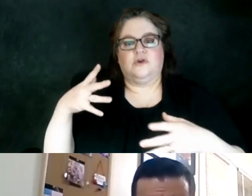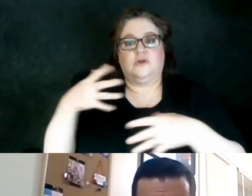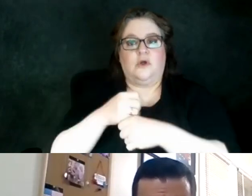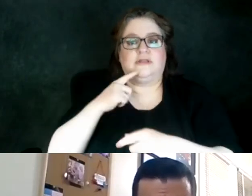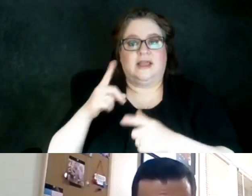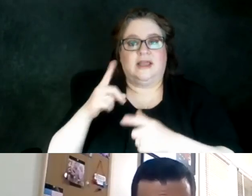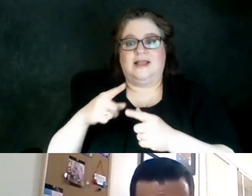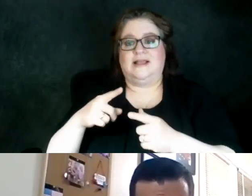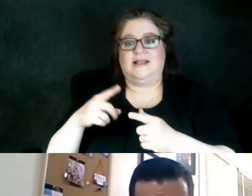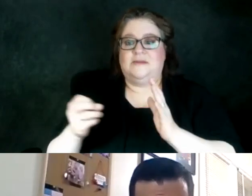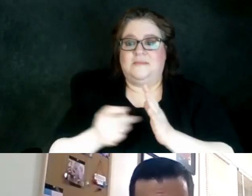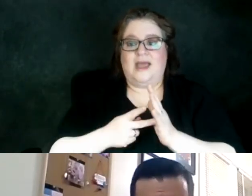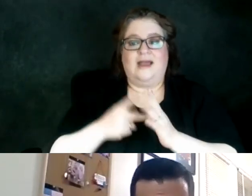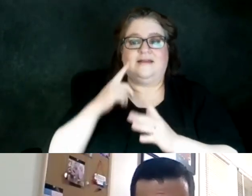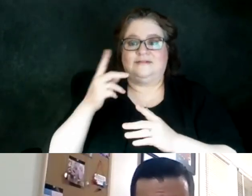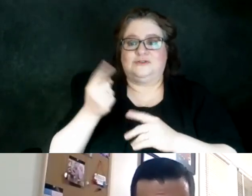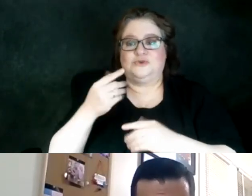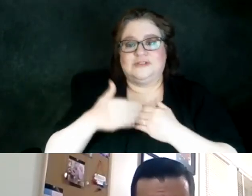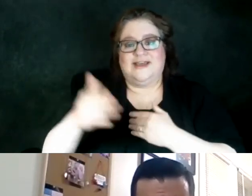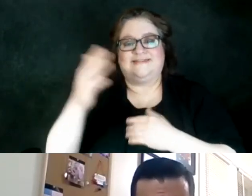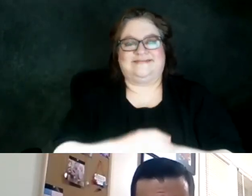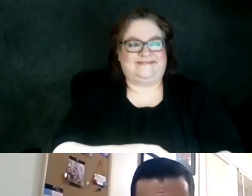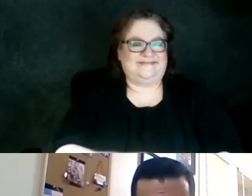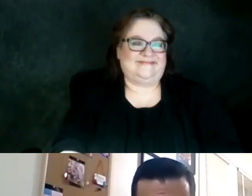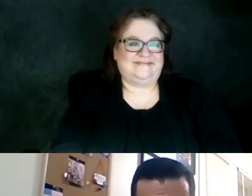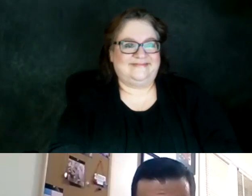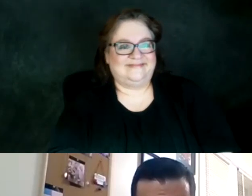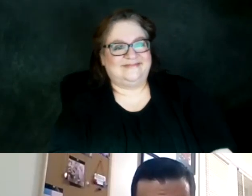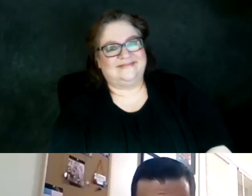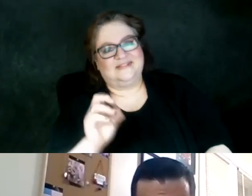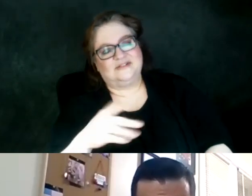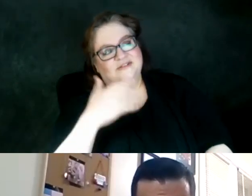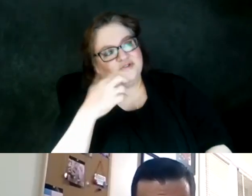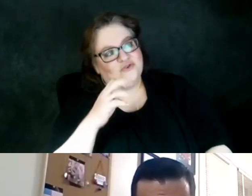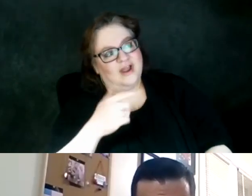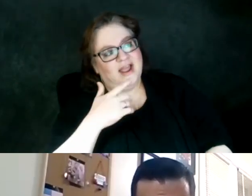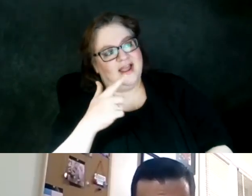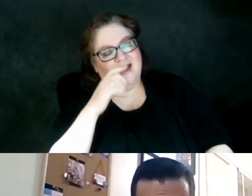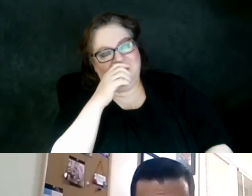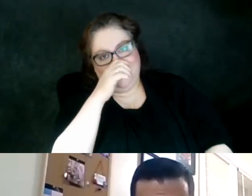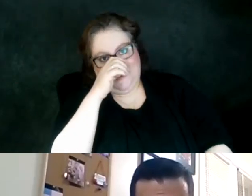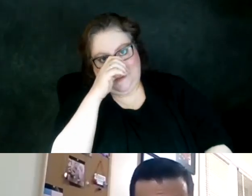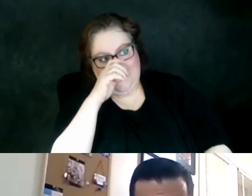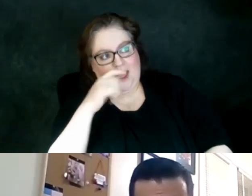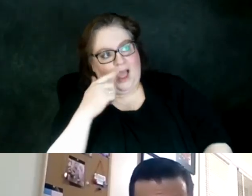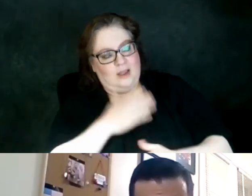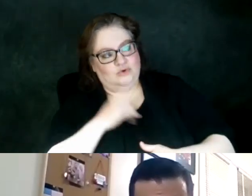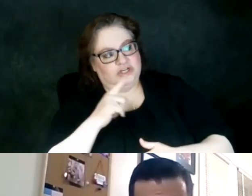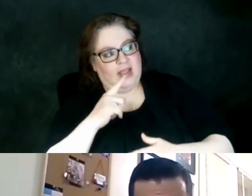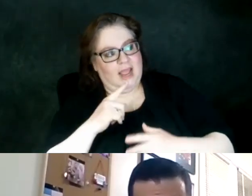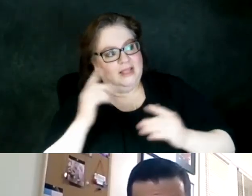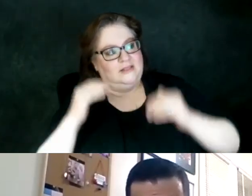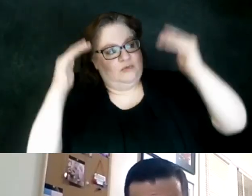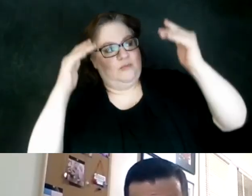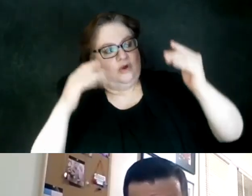back on our Tuesday way. All right. So, Greg, I appreciate the promotion, the extra degree. I wish I had